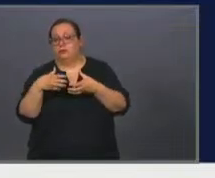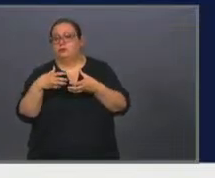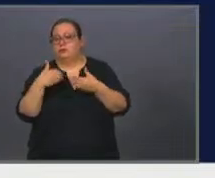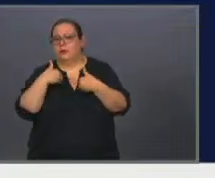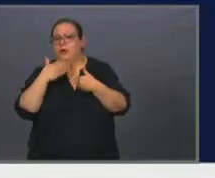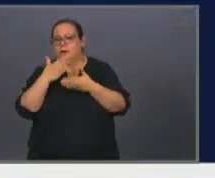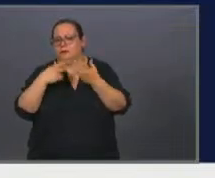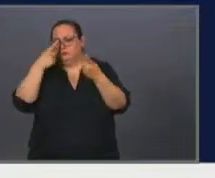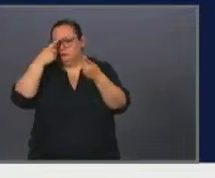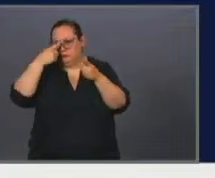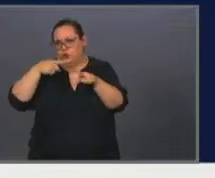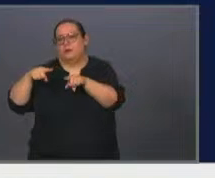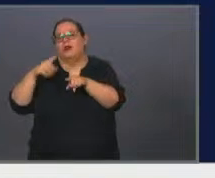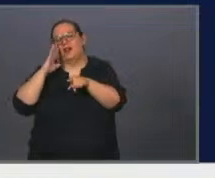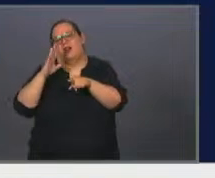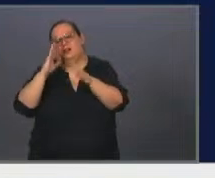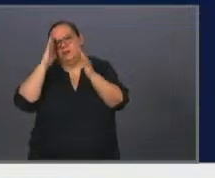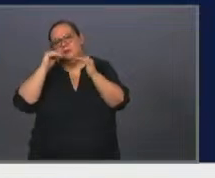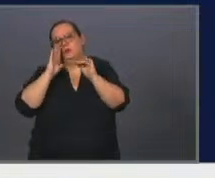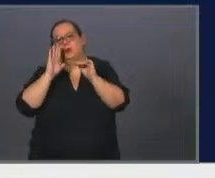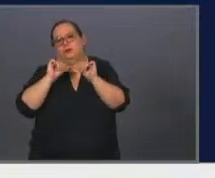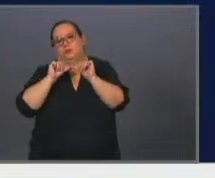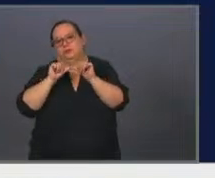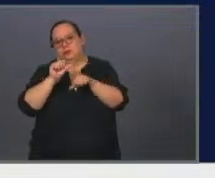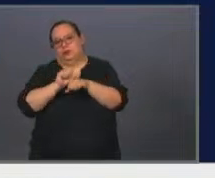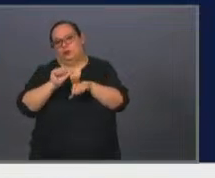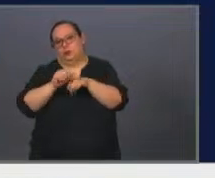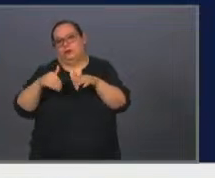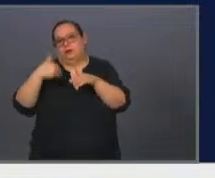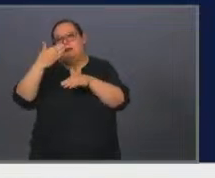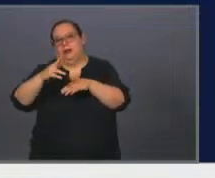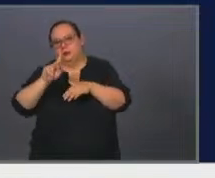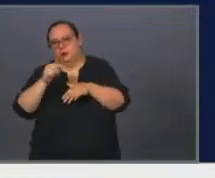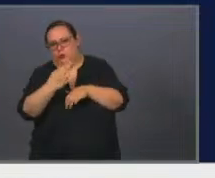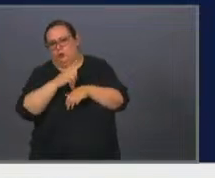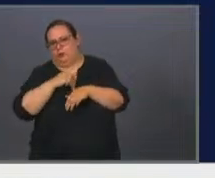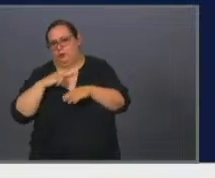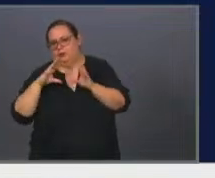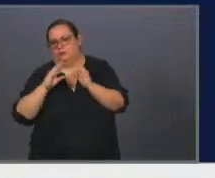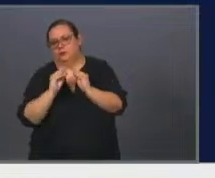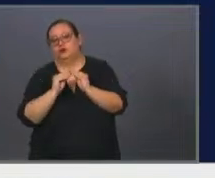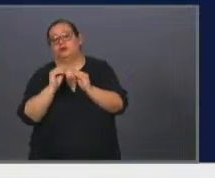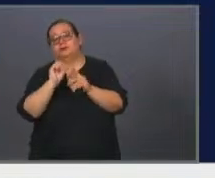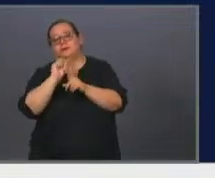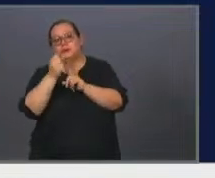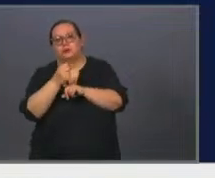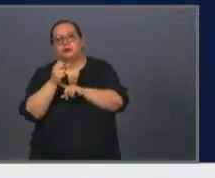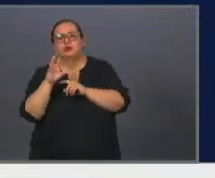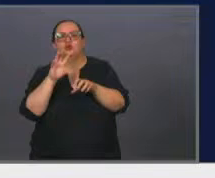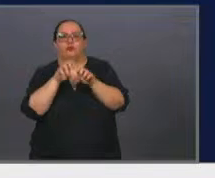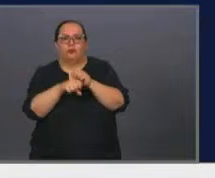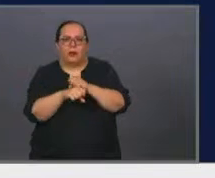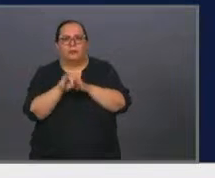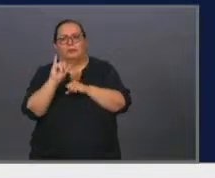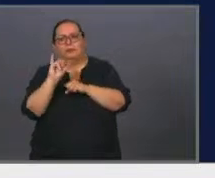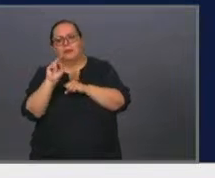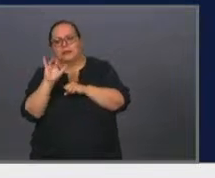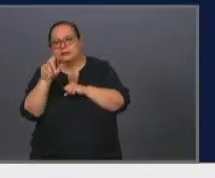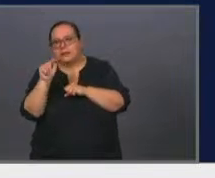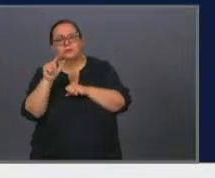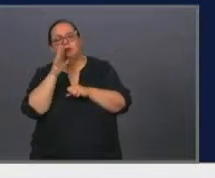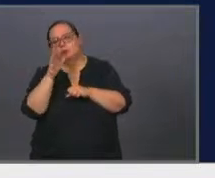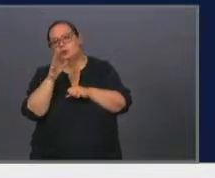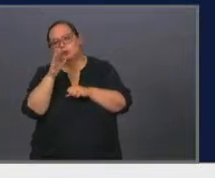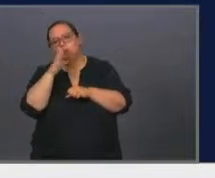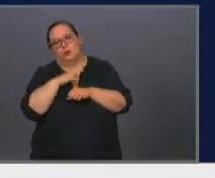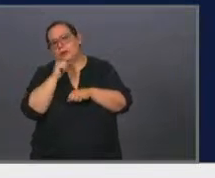anticipate they will, you know, continue to work on this in the next session as well, that situations of rape, incest, a woman didn't choose to be in that situation,